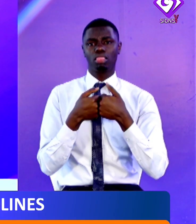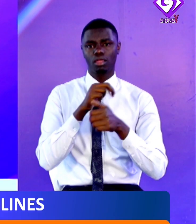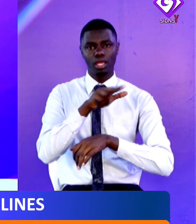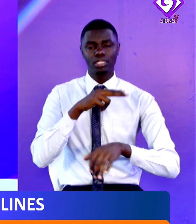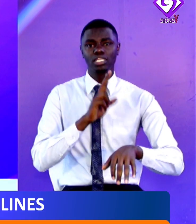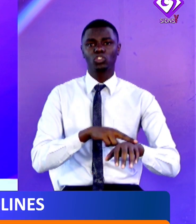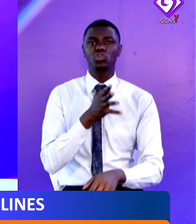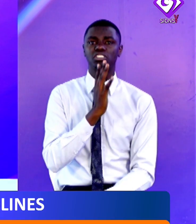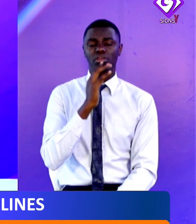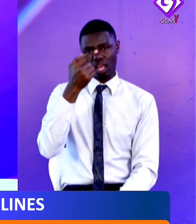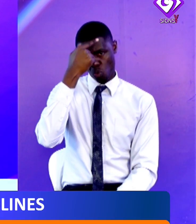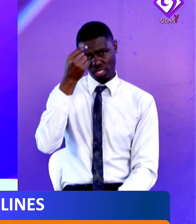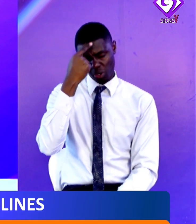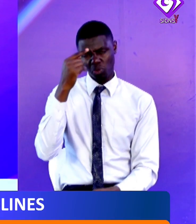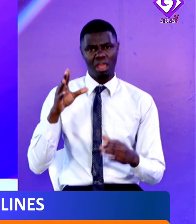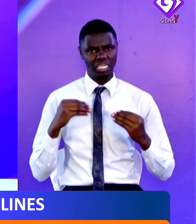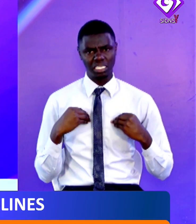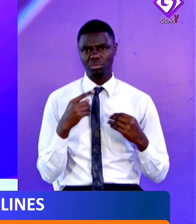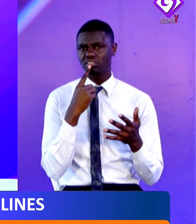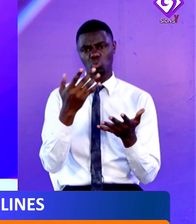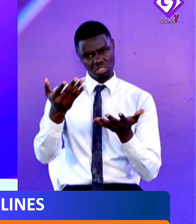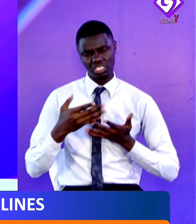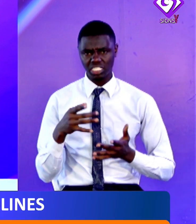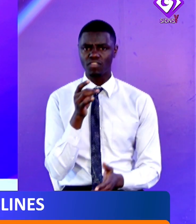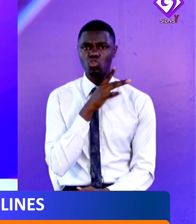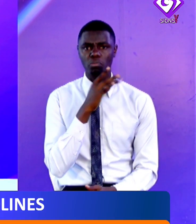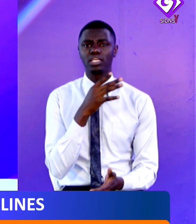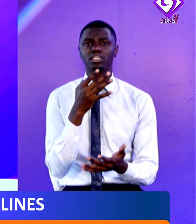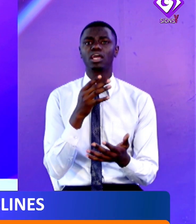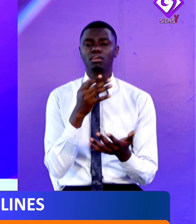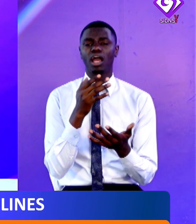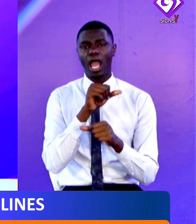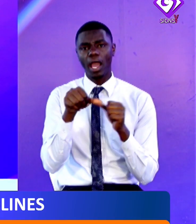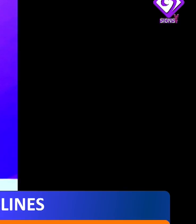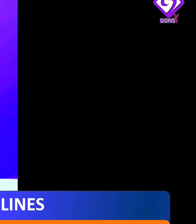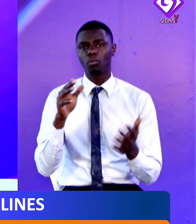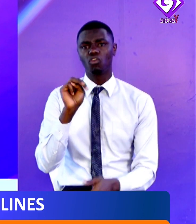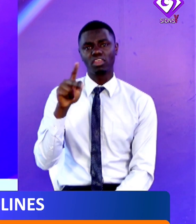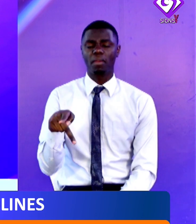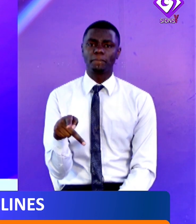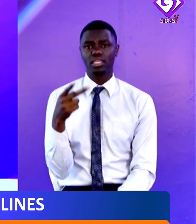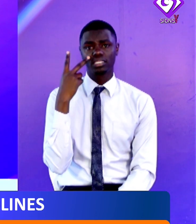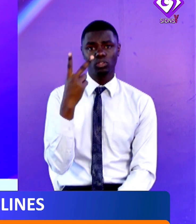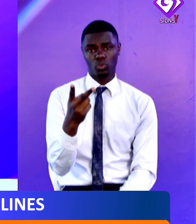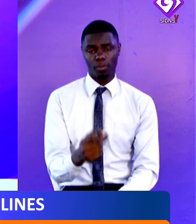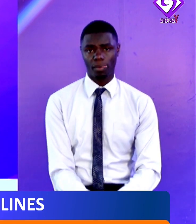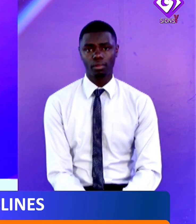Moses Wetangula admitted receiving complaints against some of the MPs' conduct. Let's take a look.